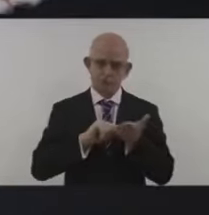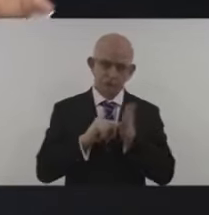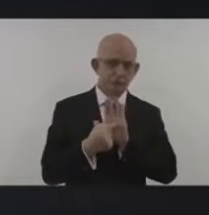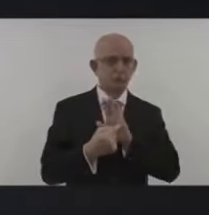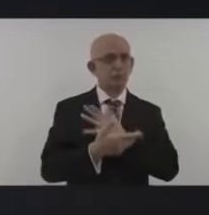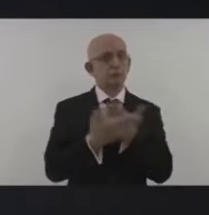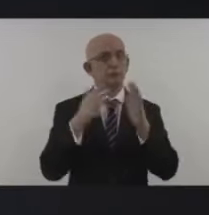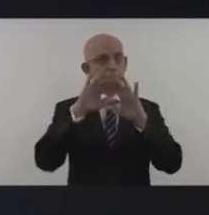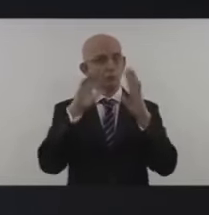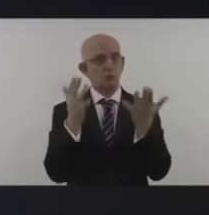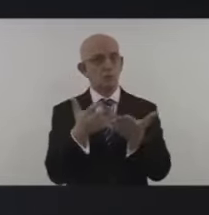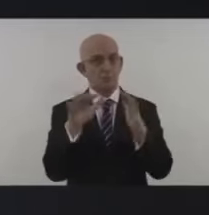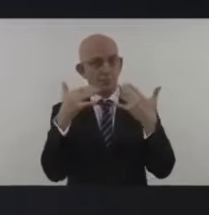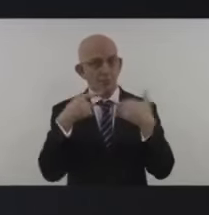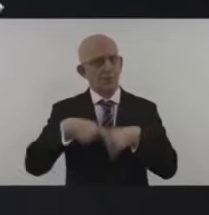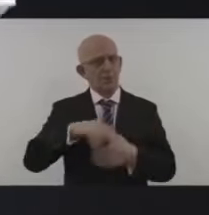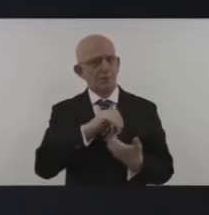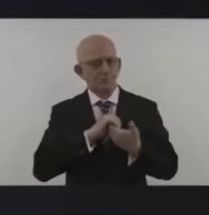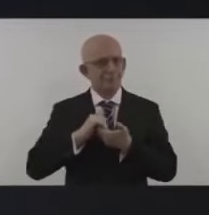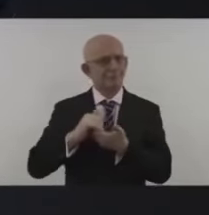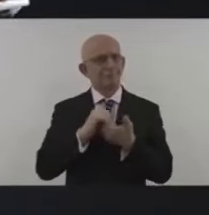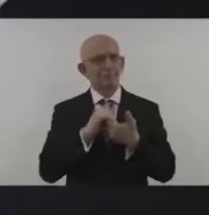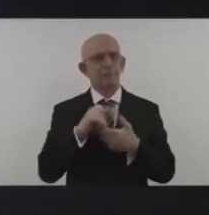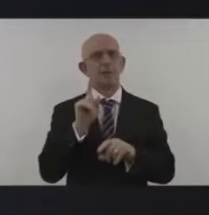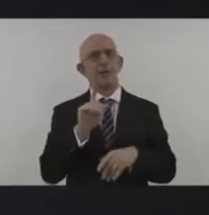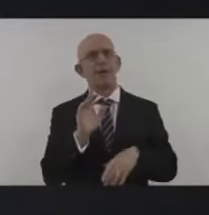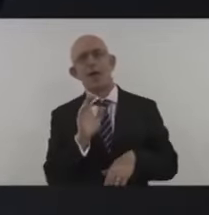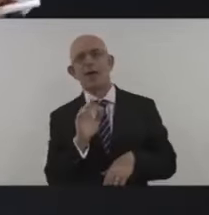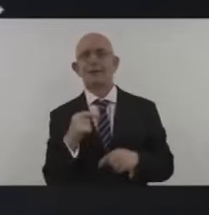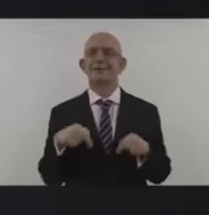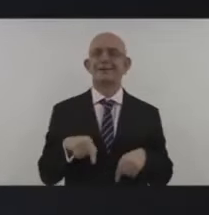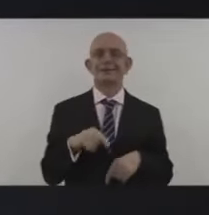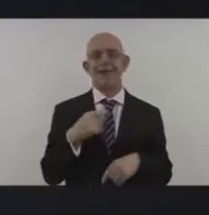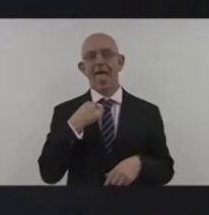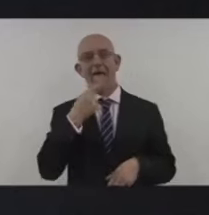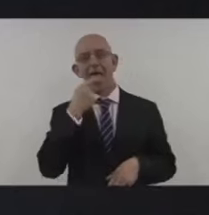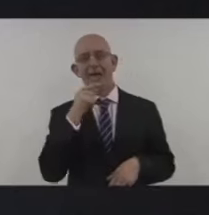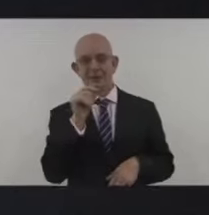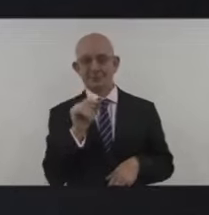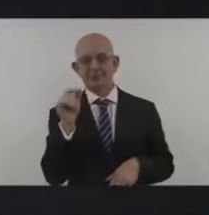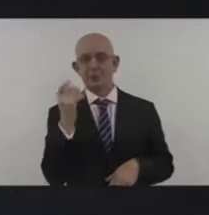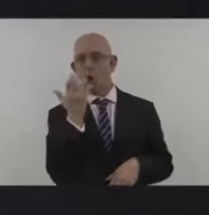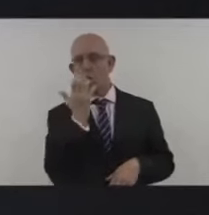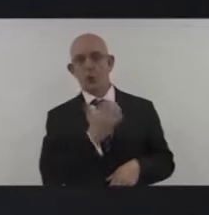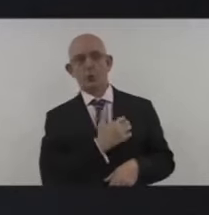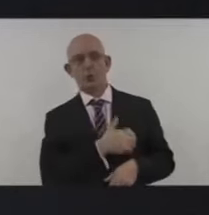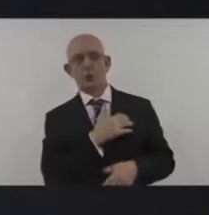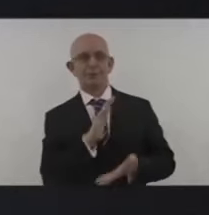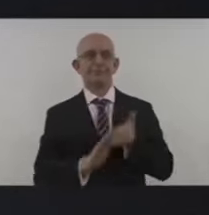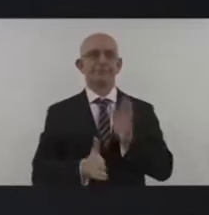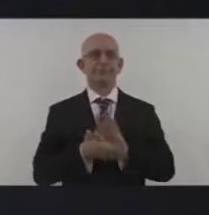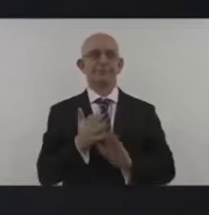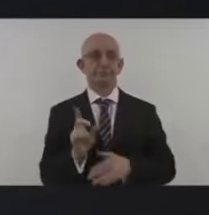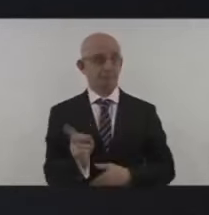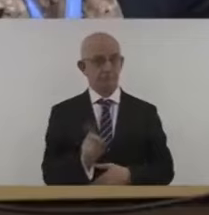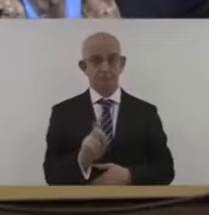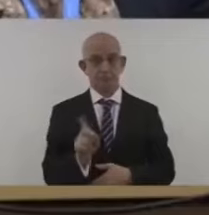So I urge you all, let us rise together. I thank you.